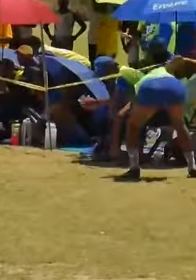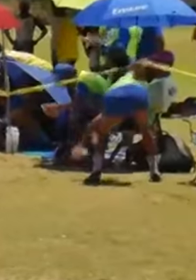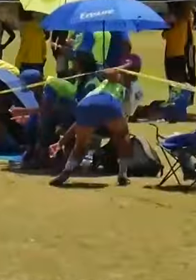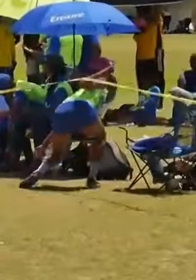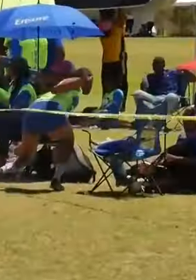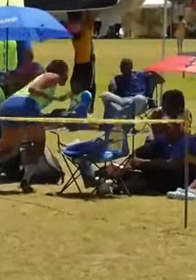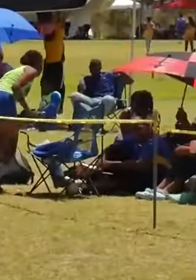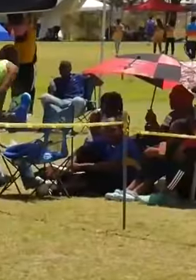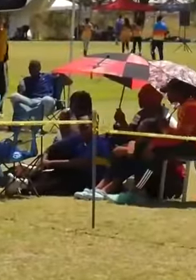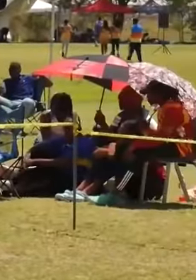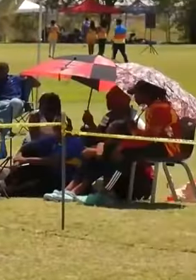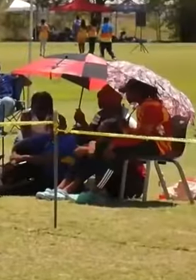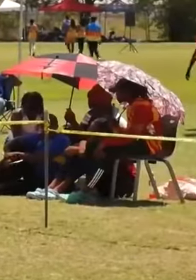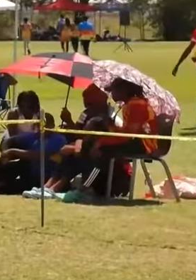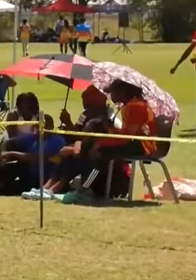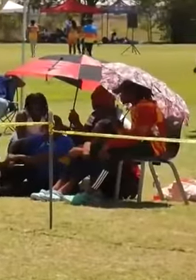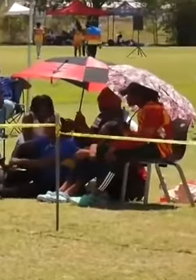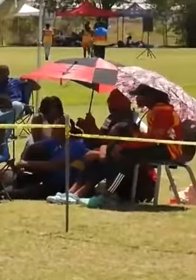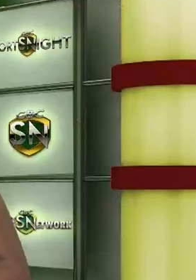Boys, CBC Sports.